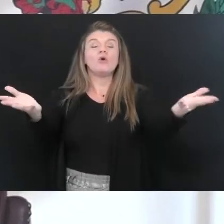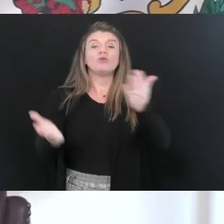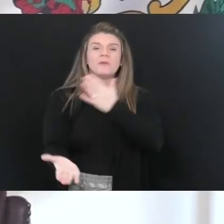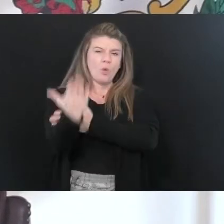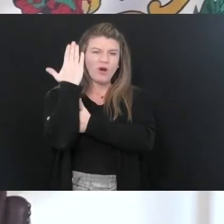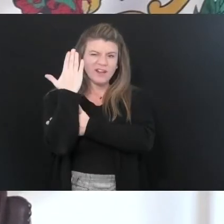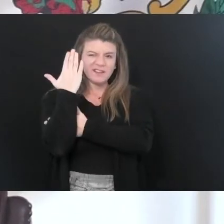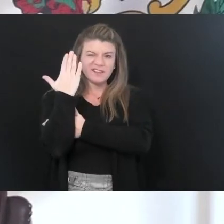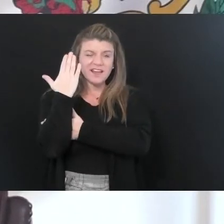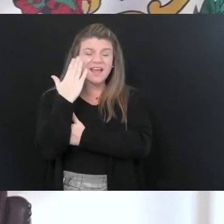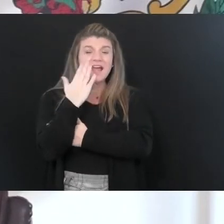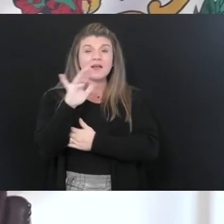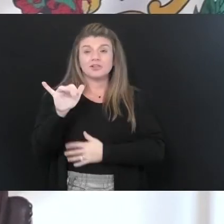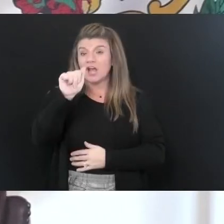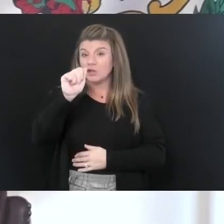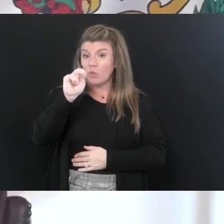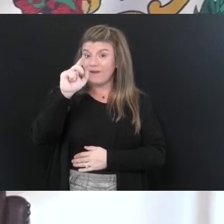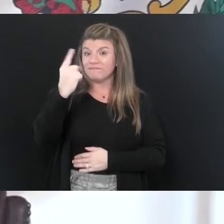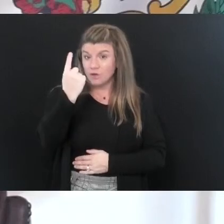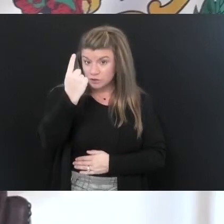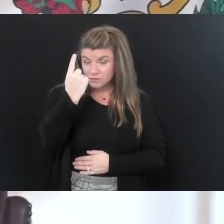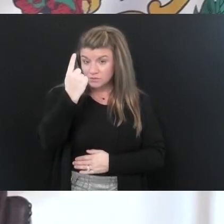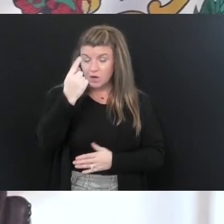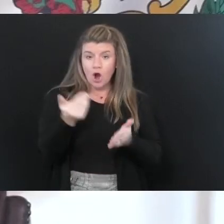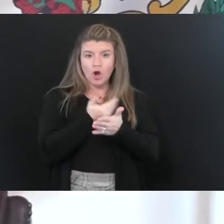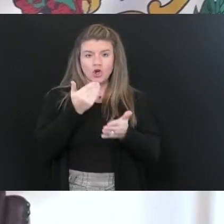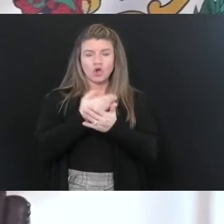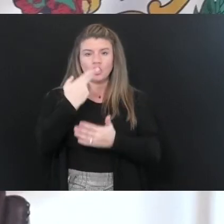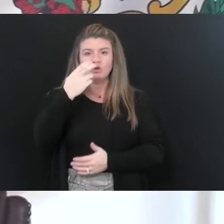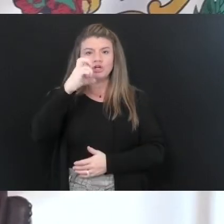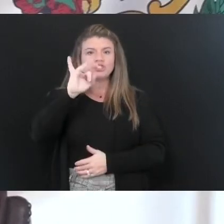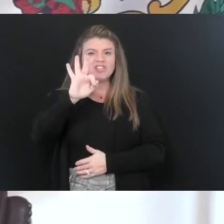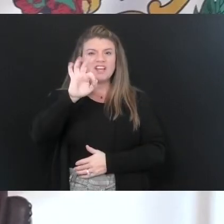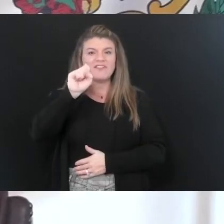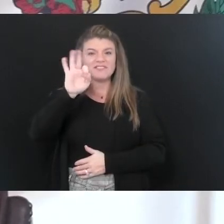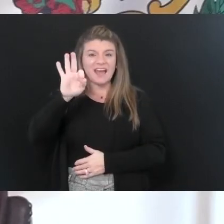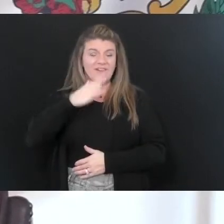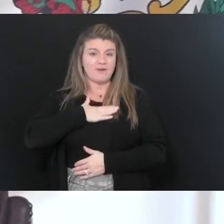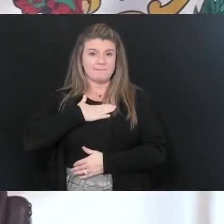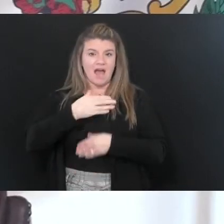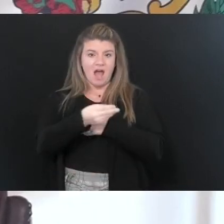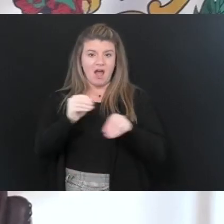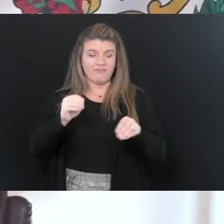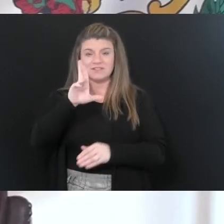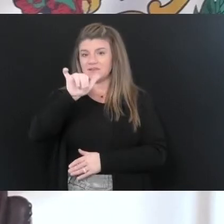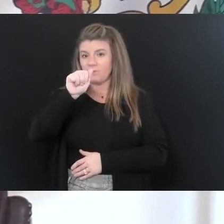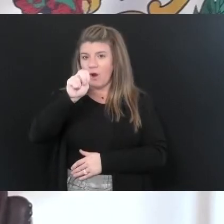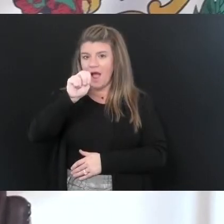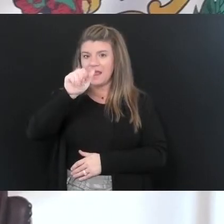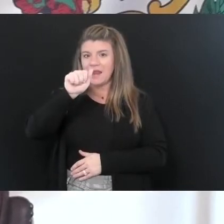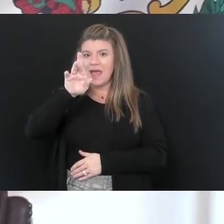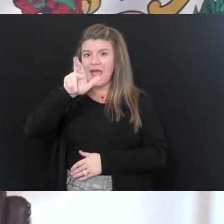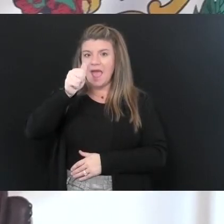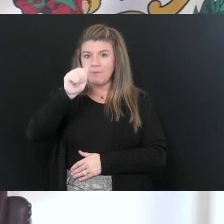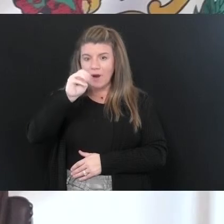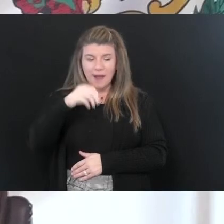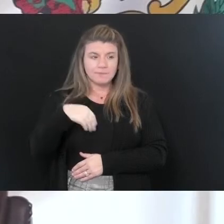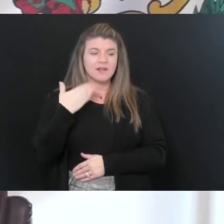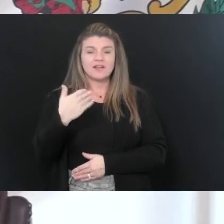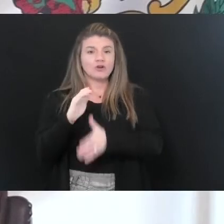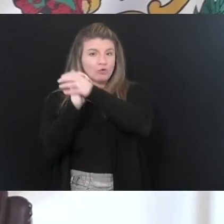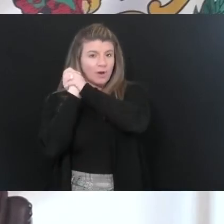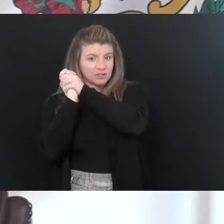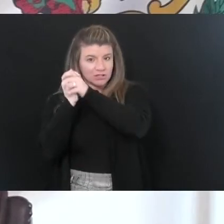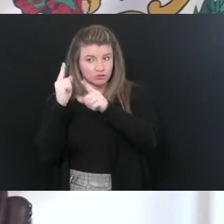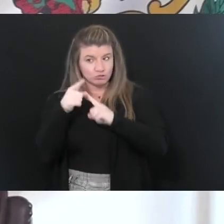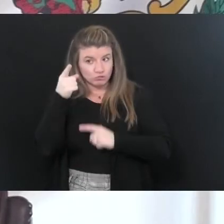that as of January 1st, our new chief of staff in my office will be Brian Abraham. And Brian, congratulations in every